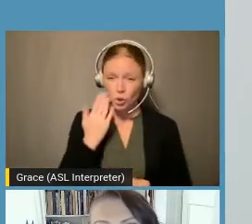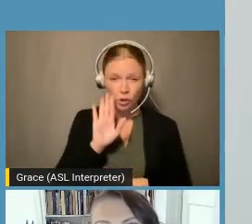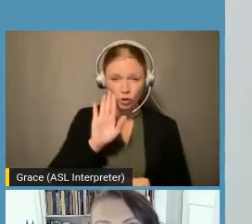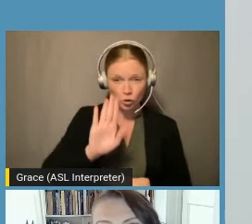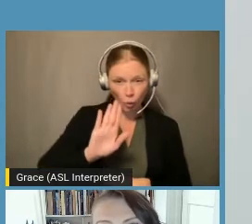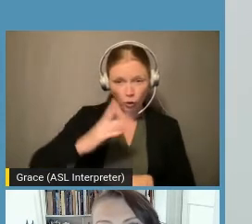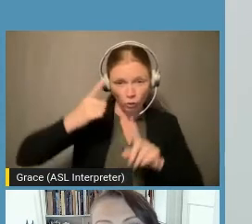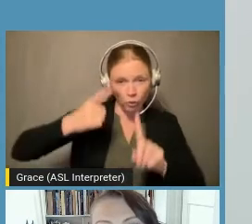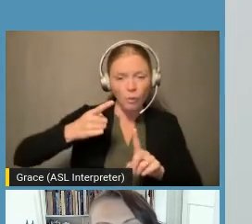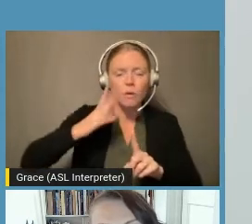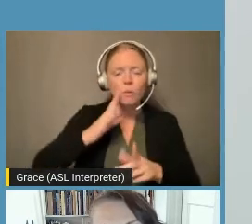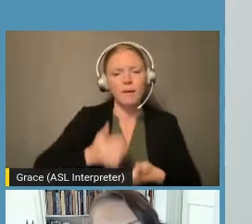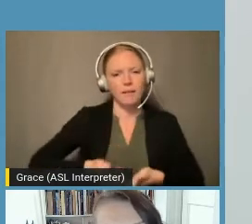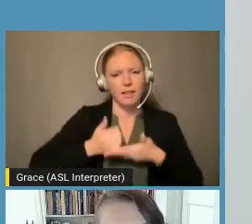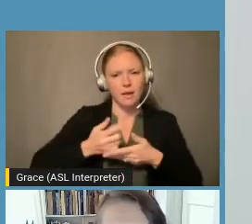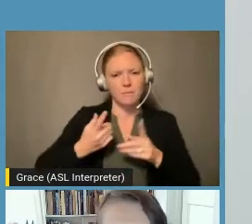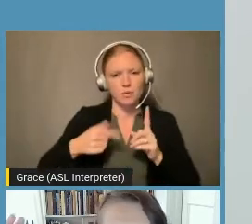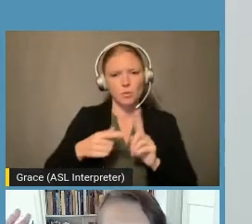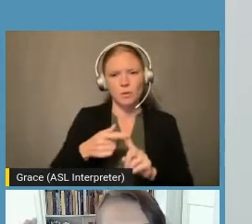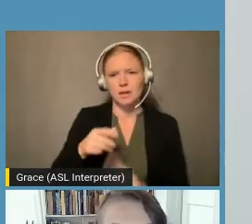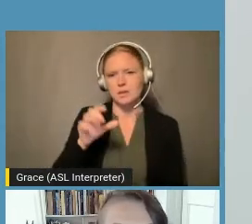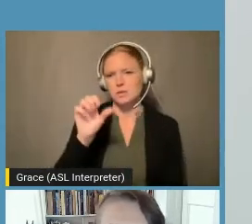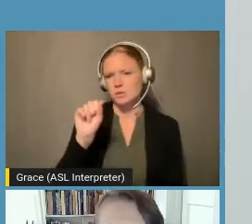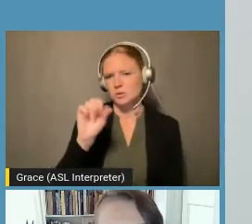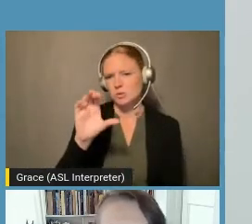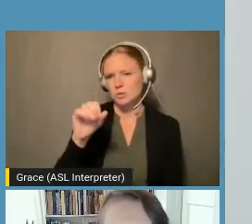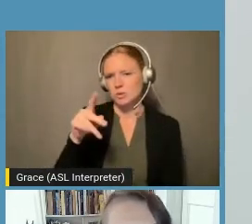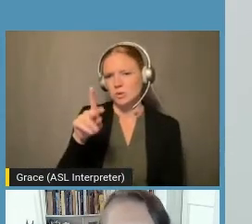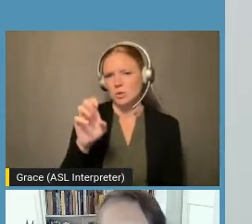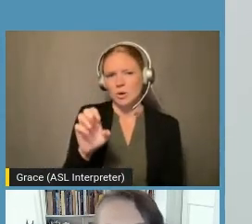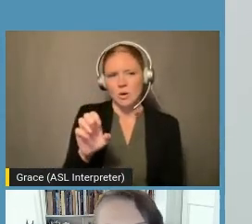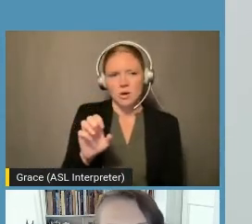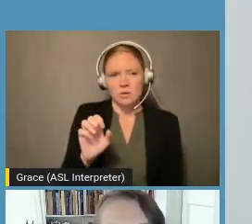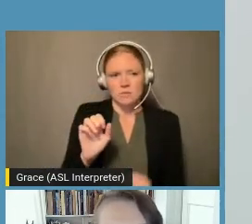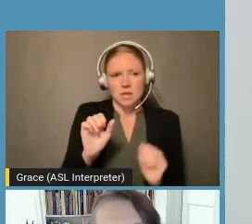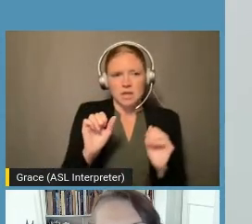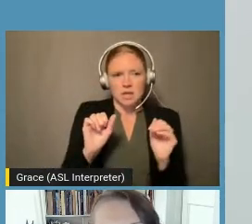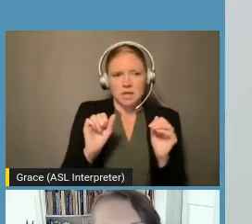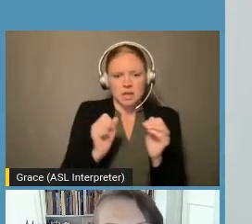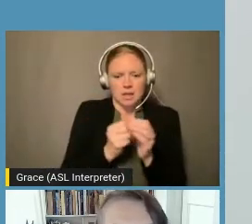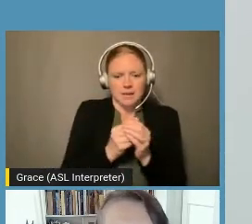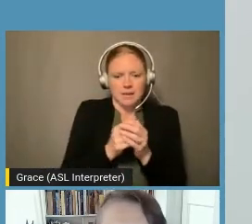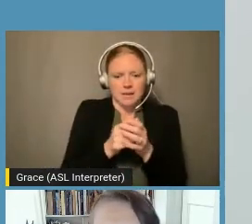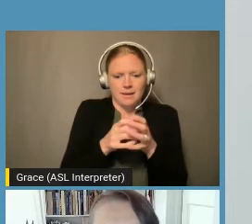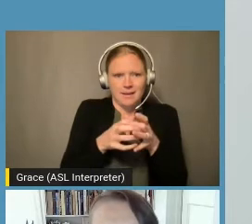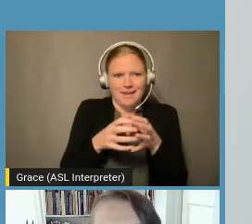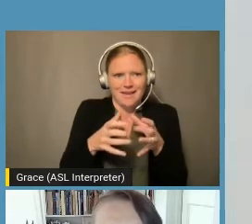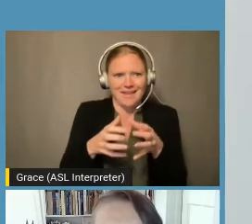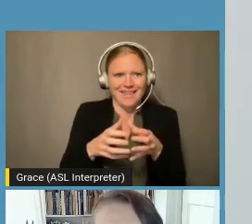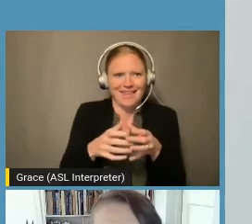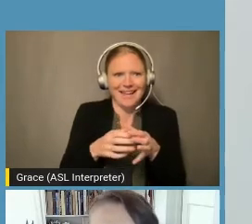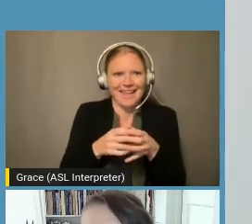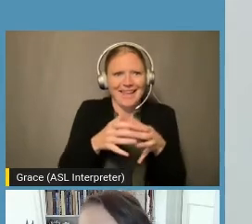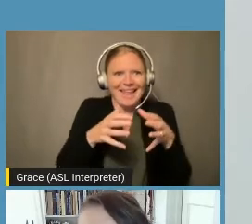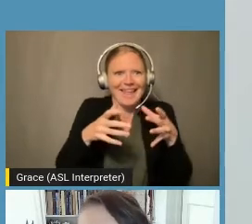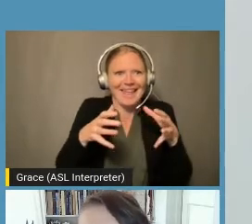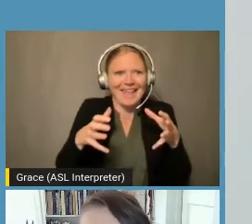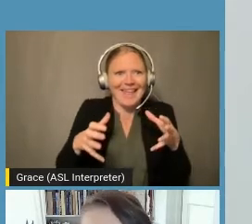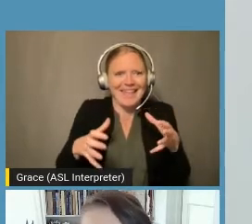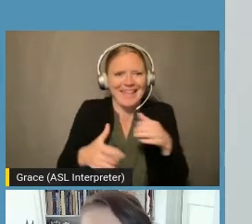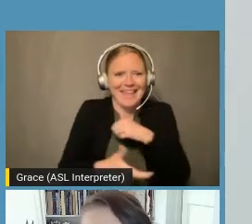when scope creep starts coming up and you think, ooh, I really want to add on this amazing part of